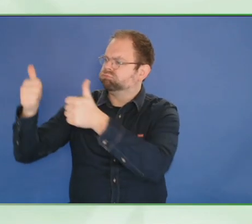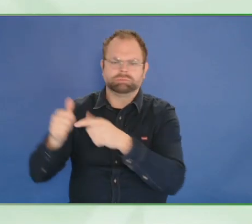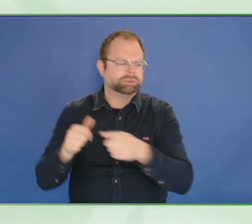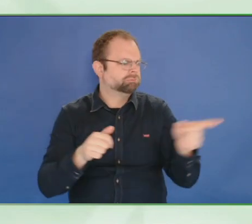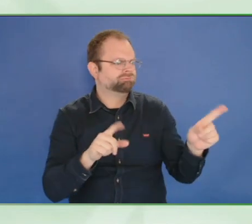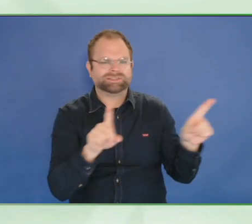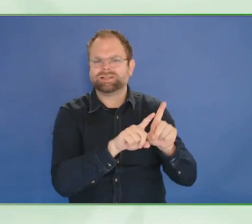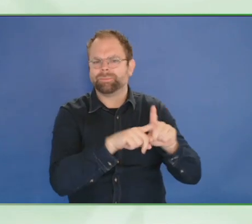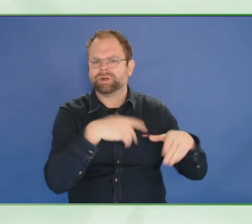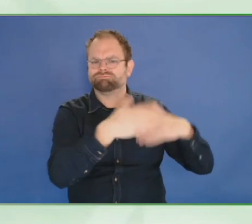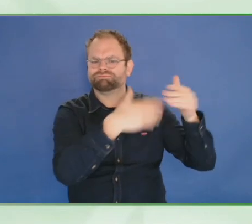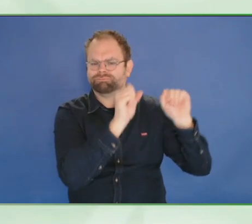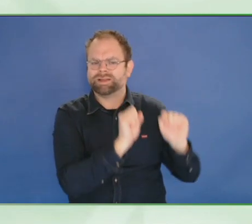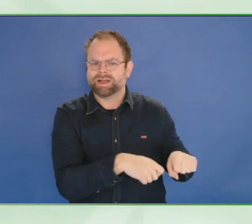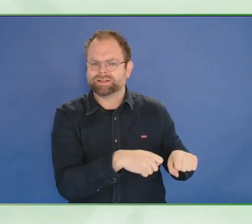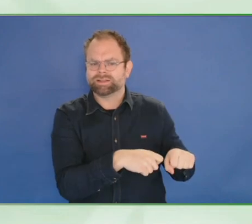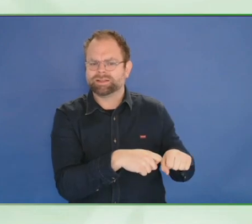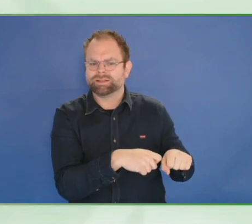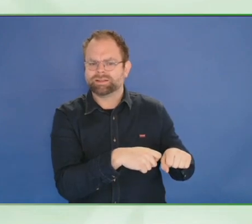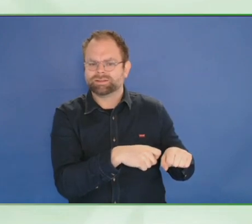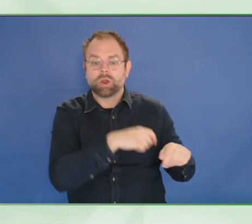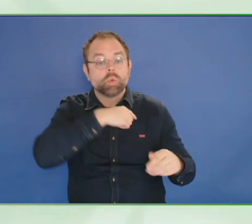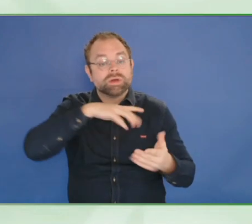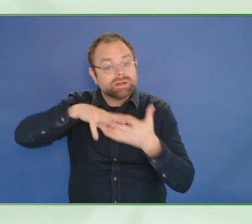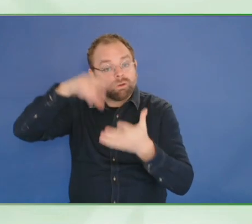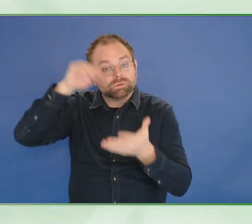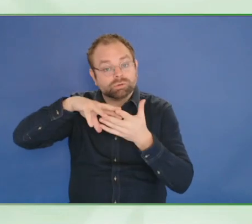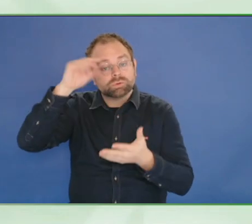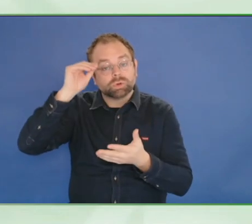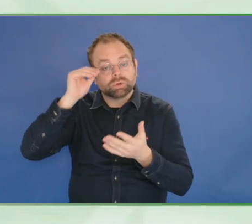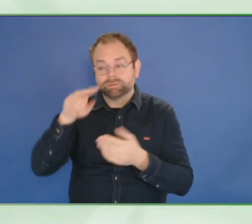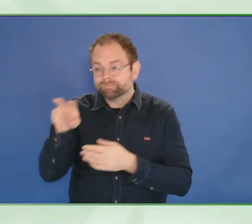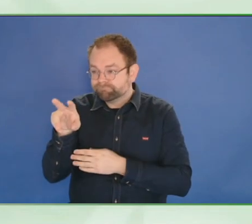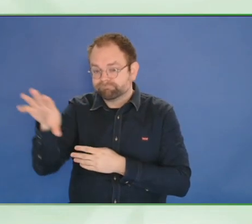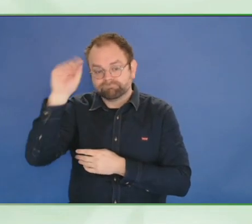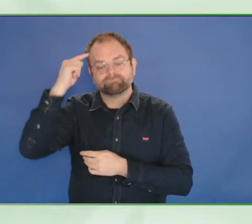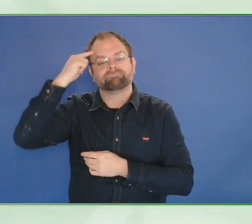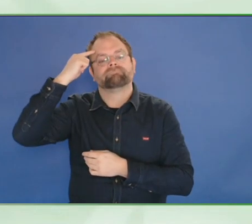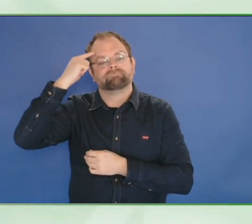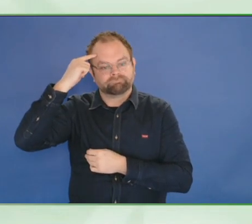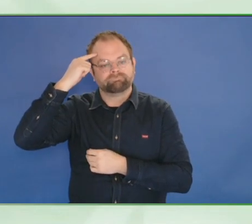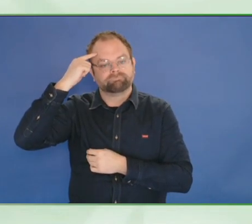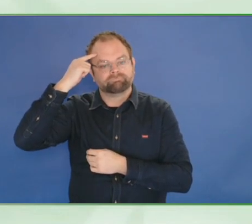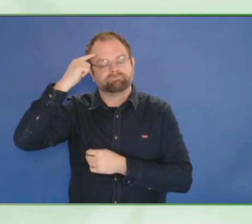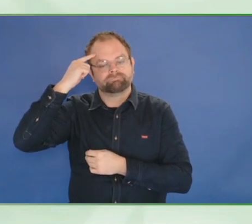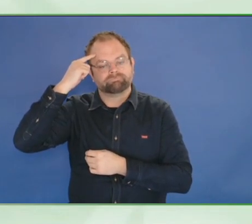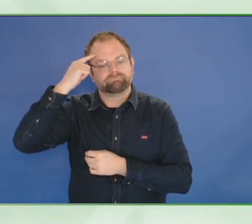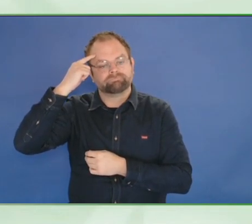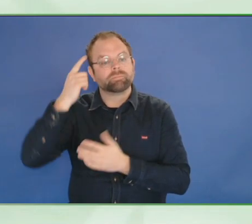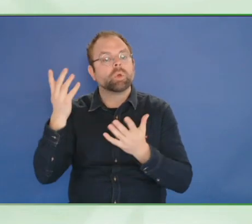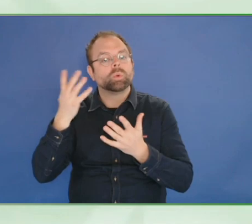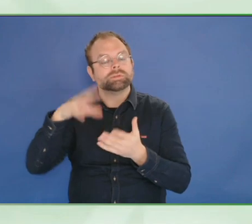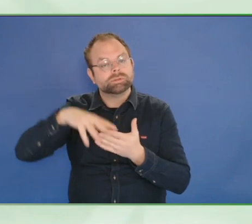take away from these organizations is that all of us need to be adequately